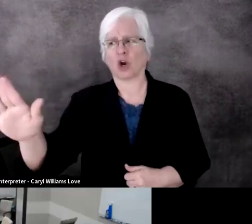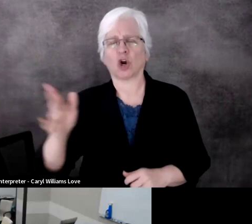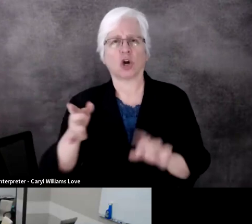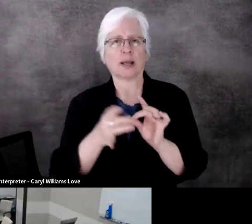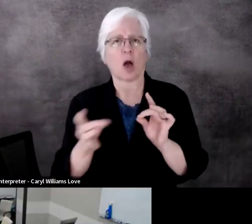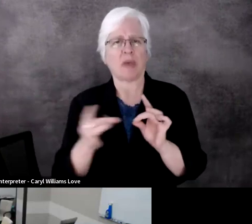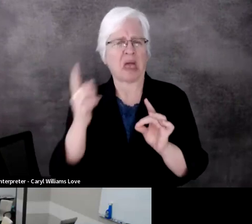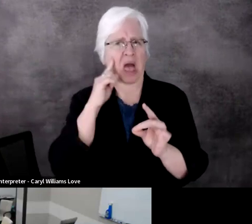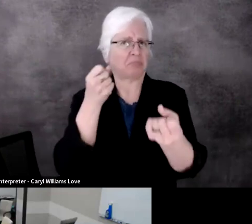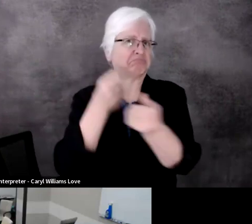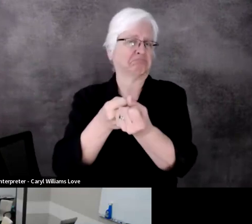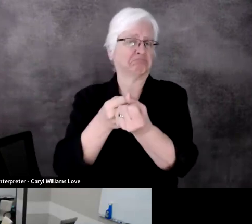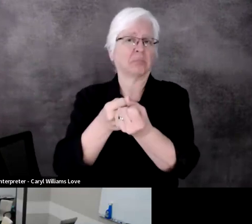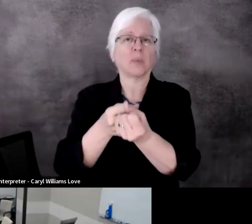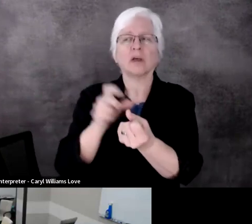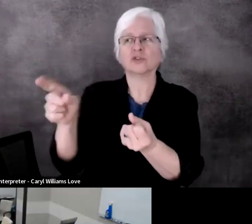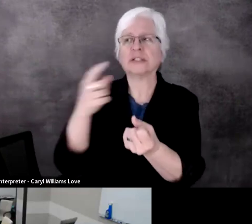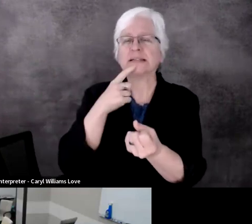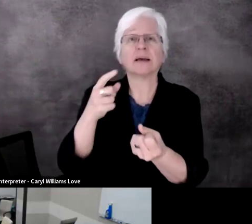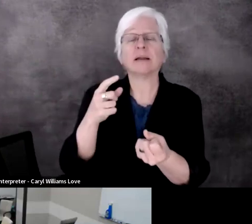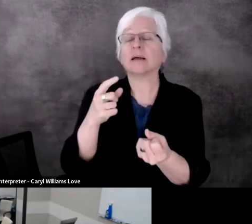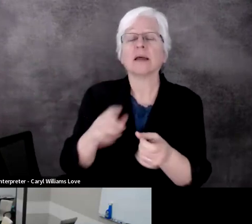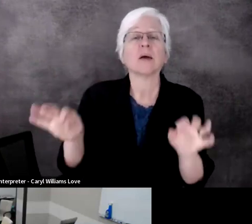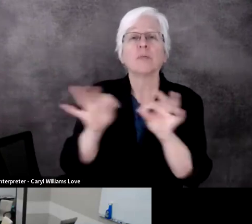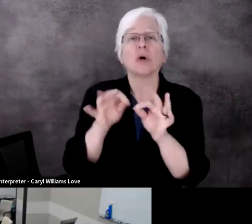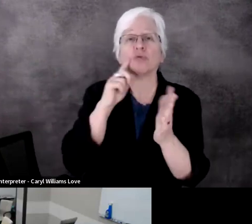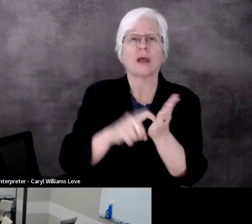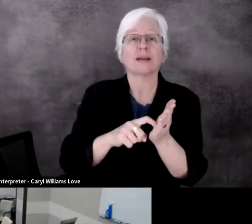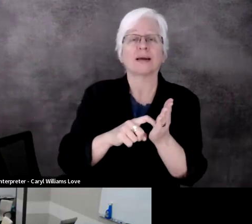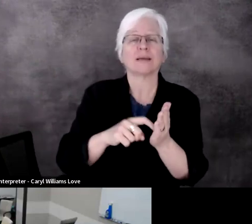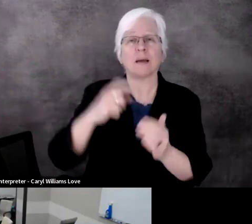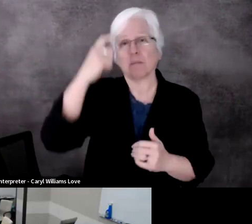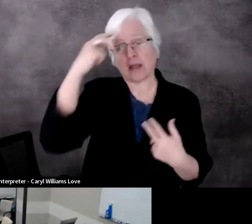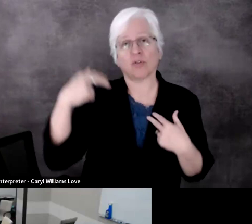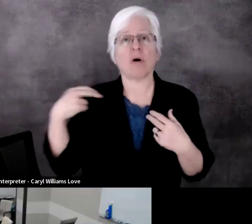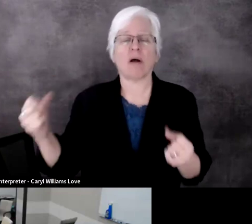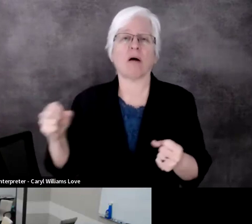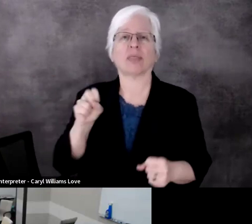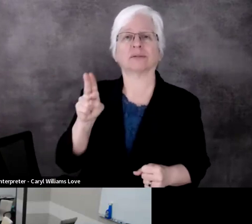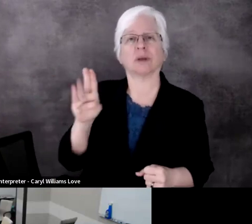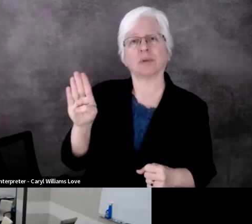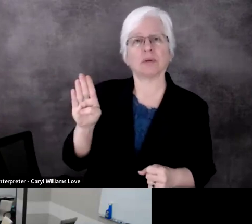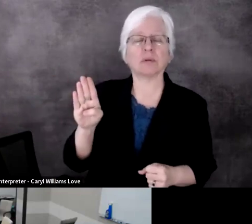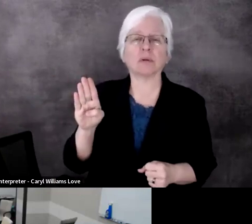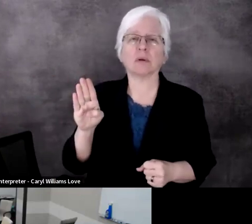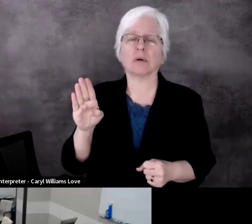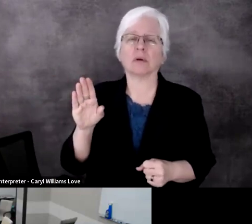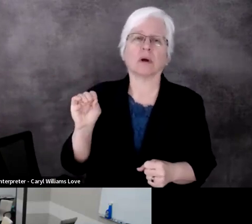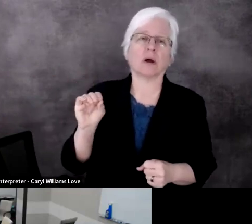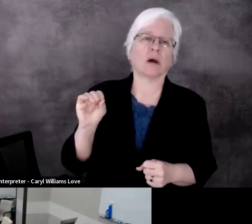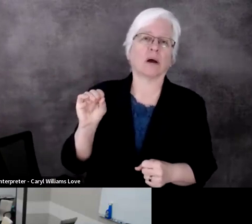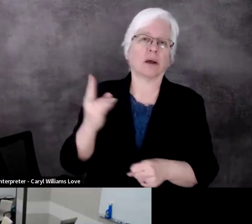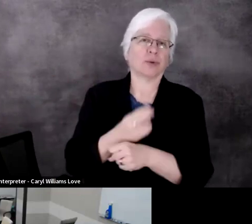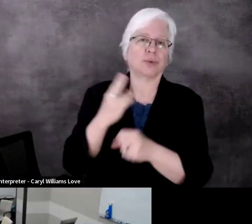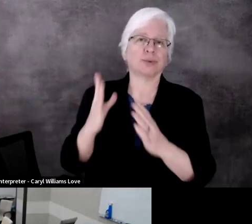the importance of recognizing that mental health substance use problems don't live in a vacuum separate from